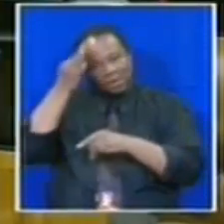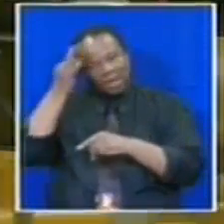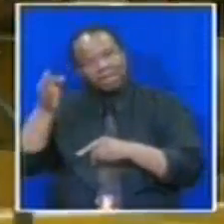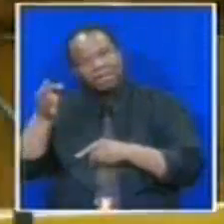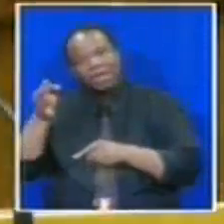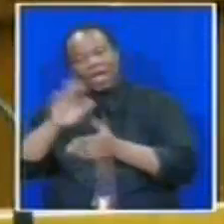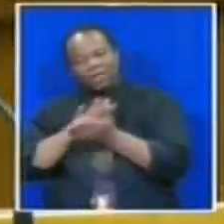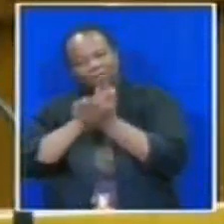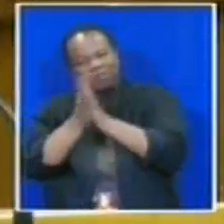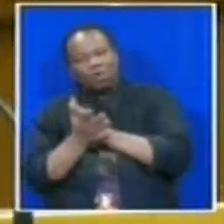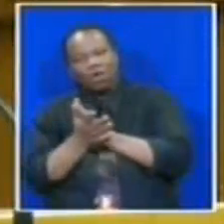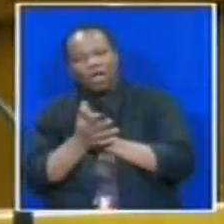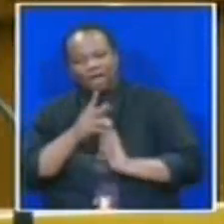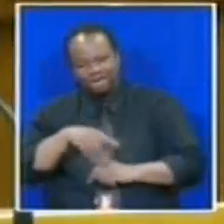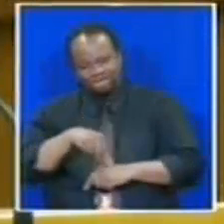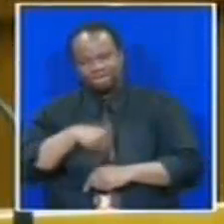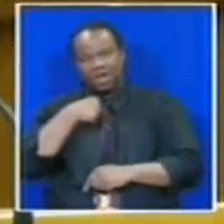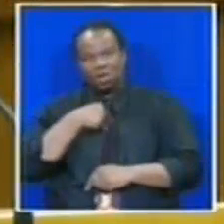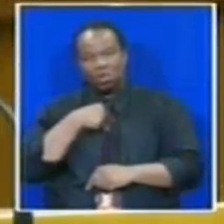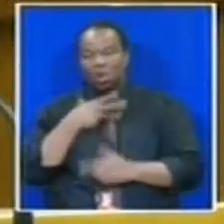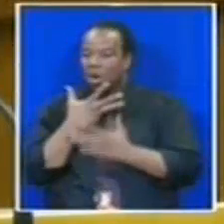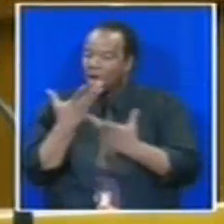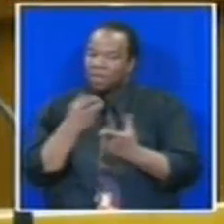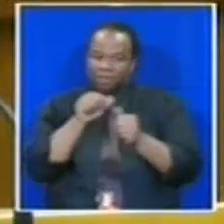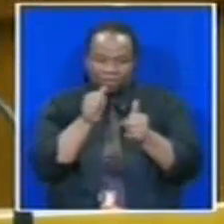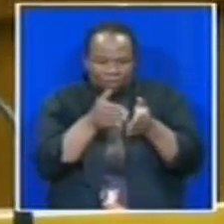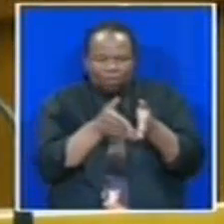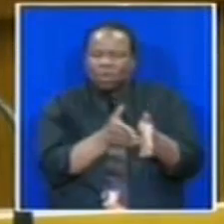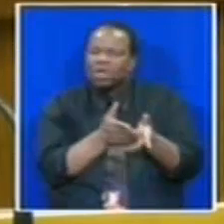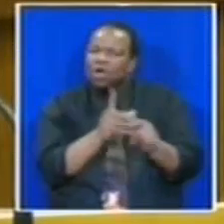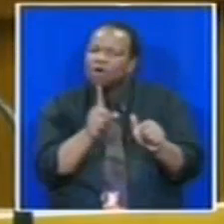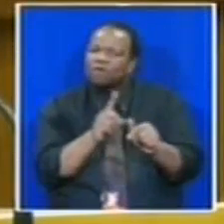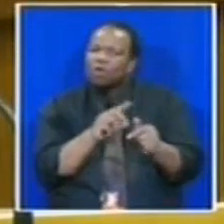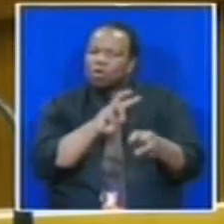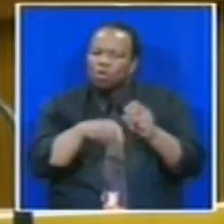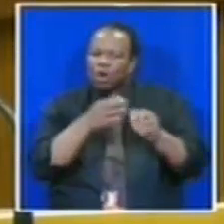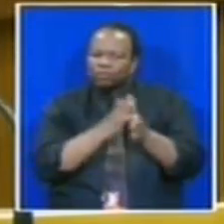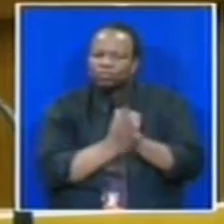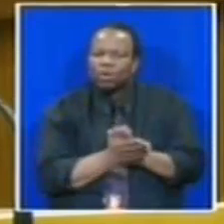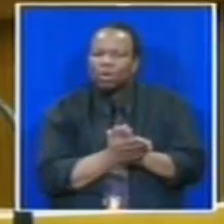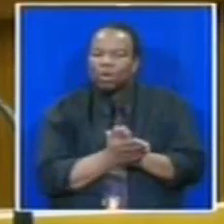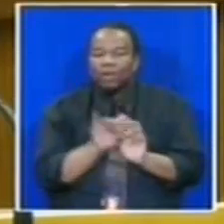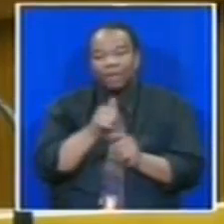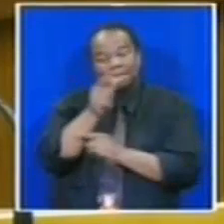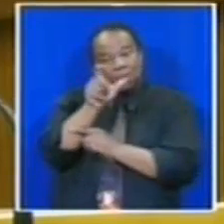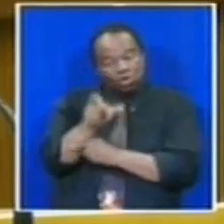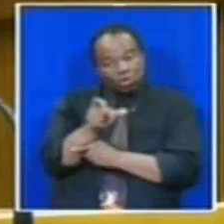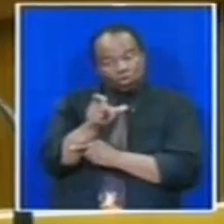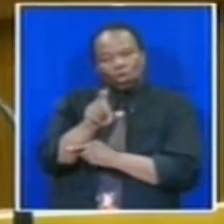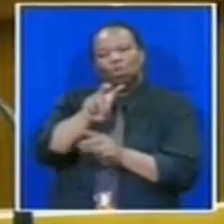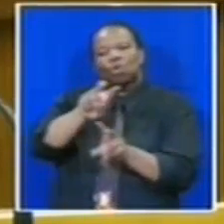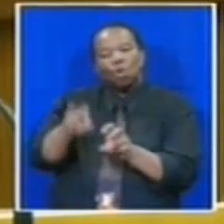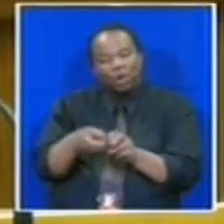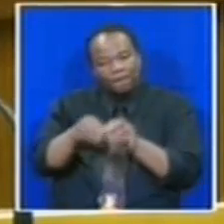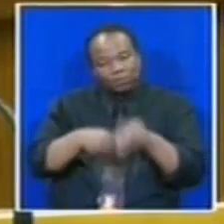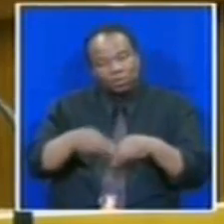values. Measures to combat corruption must be dealt with both by those who are corrupt as well as those